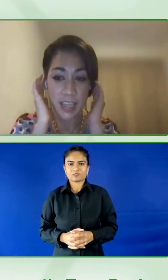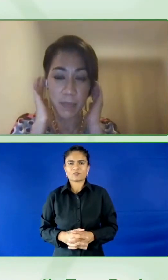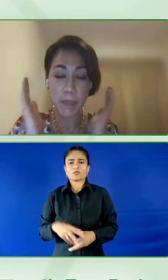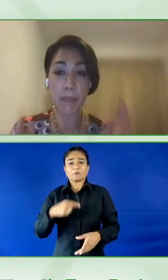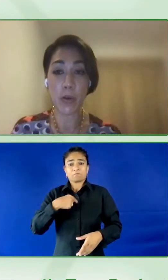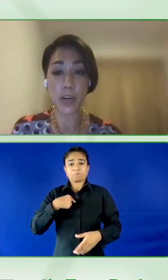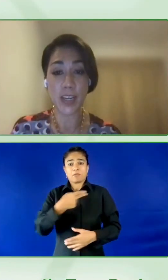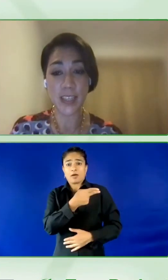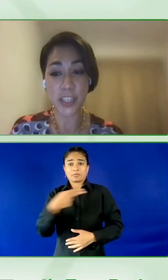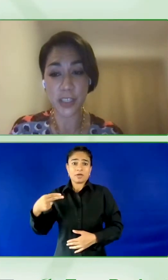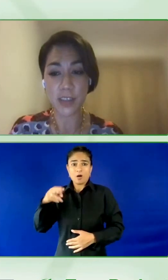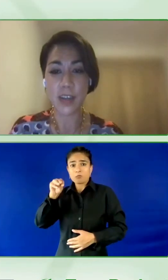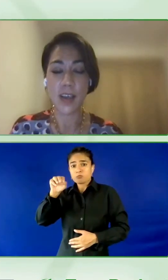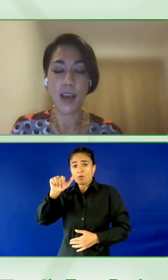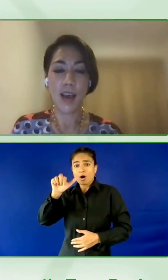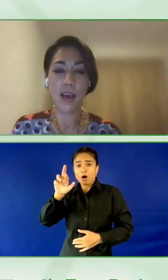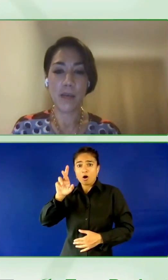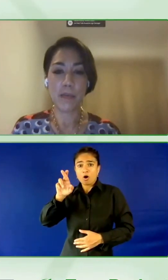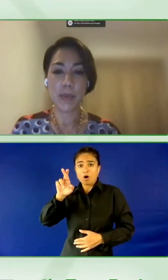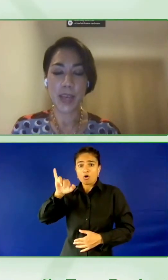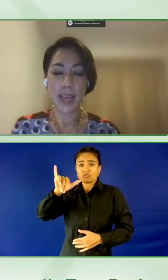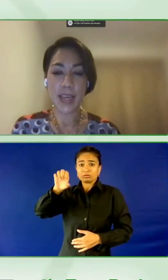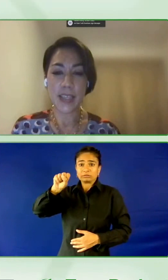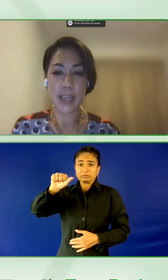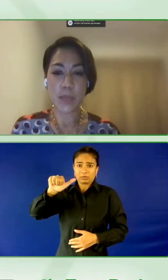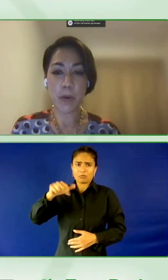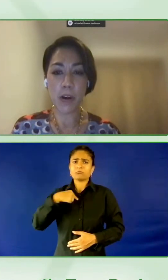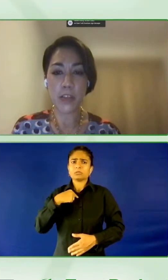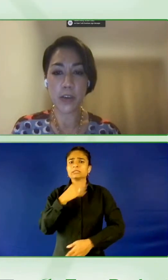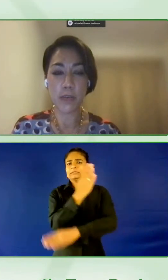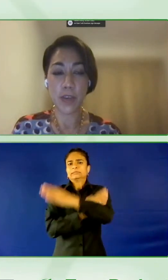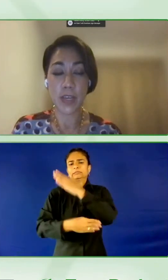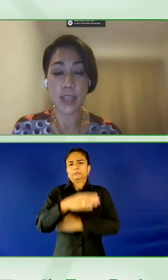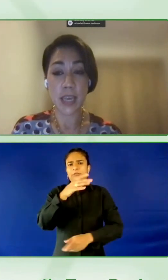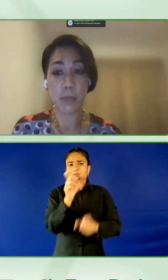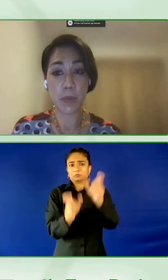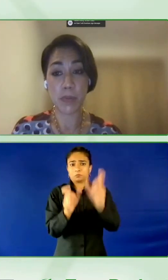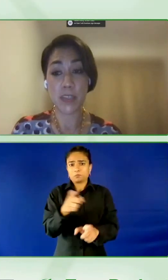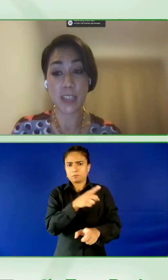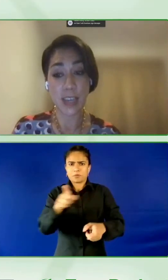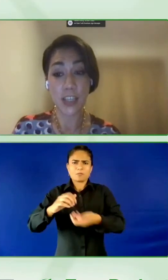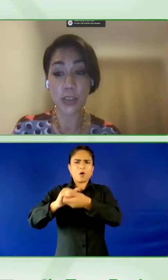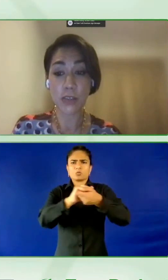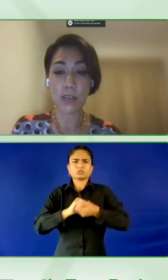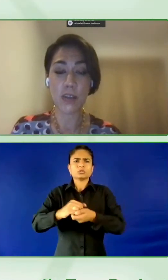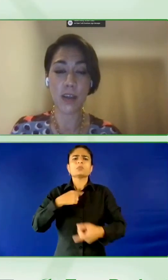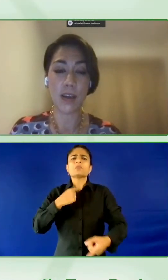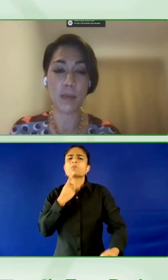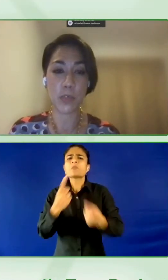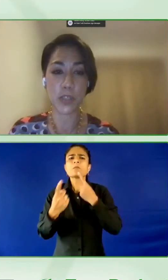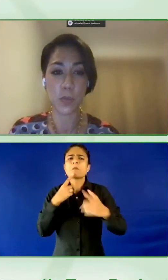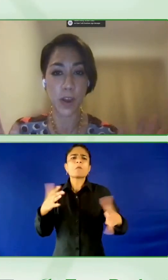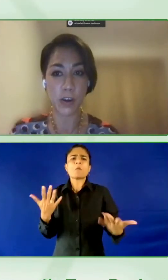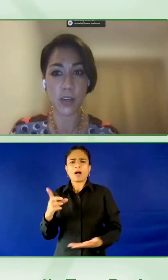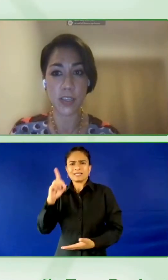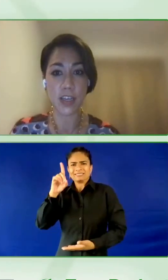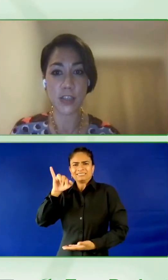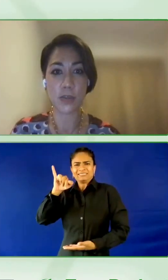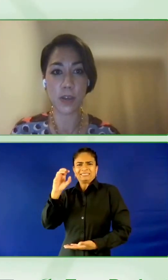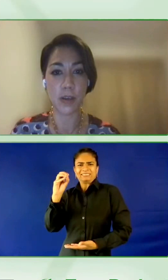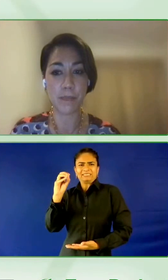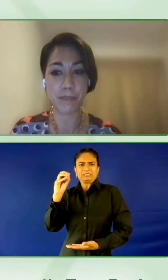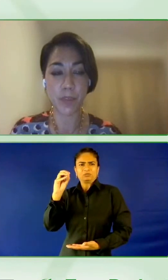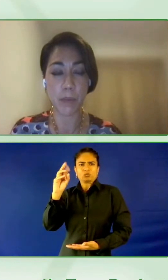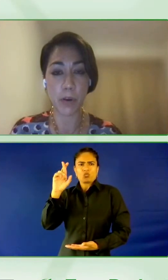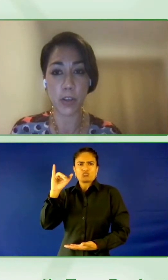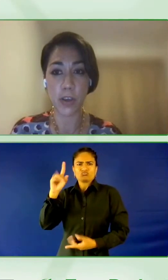Okay, just a little bit about my organization. It is part of Disabled People's International, which is a wider